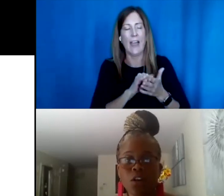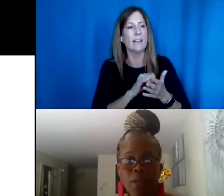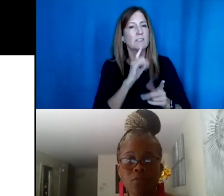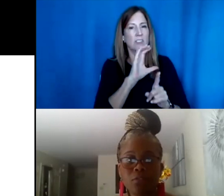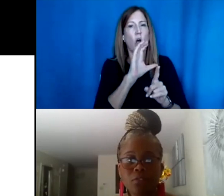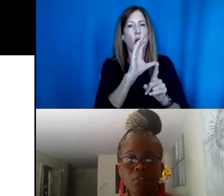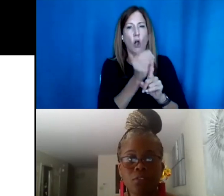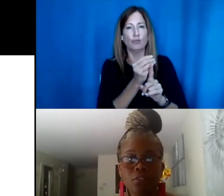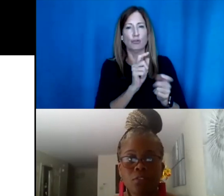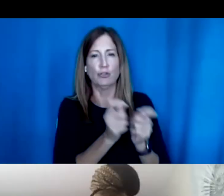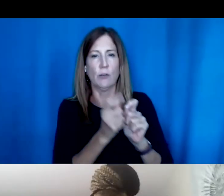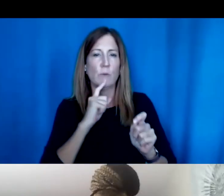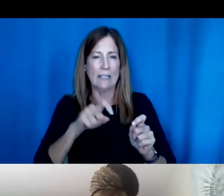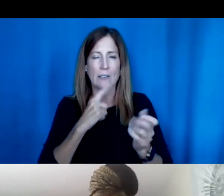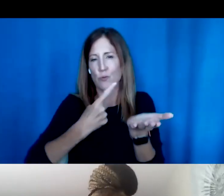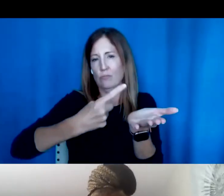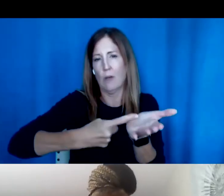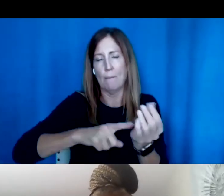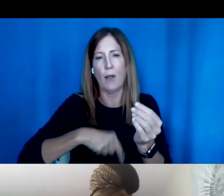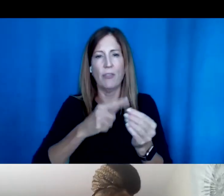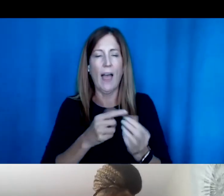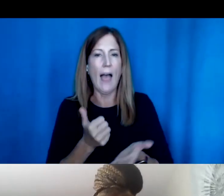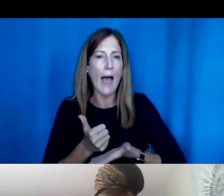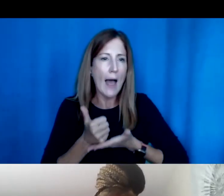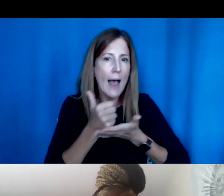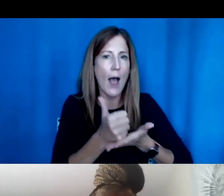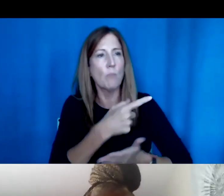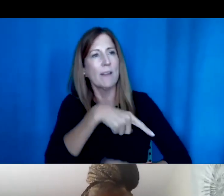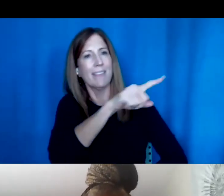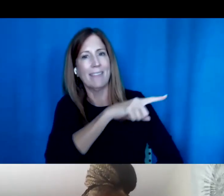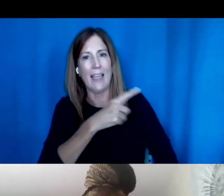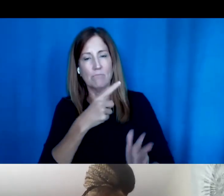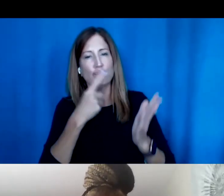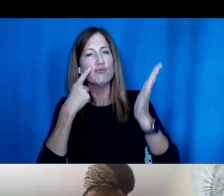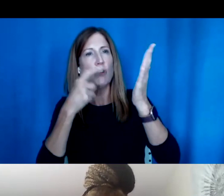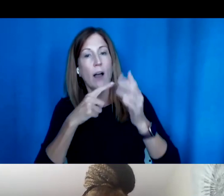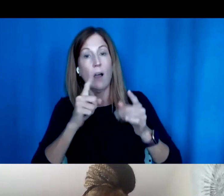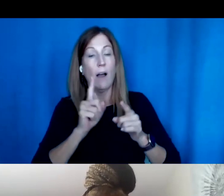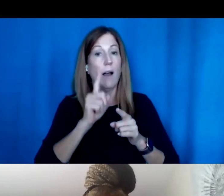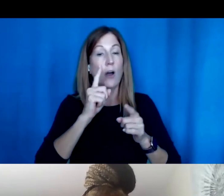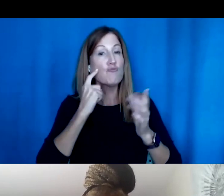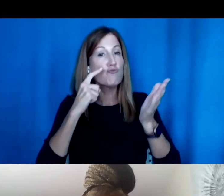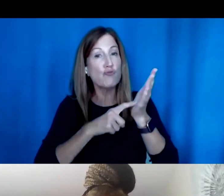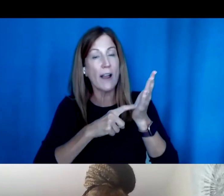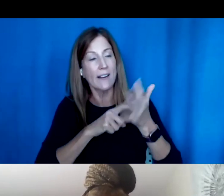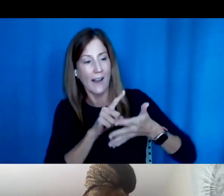that we talk about. Helping them to recognize these specific things.